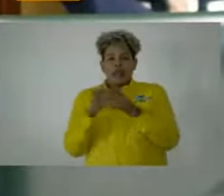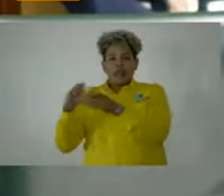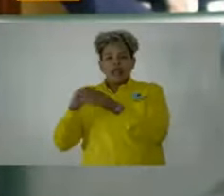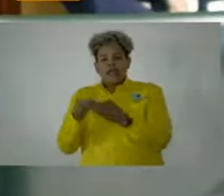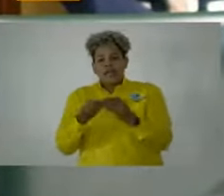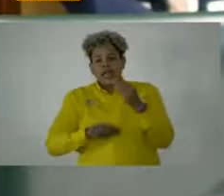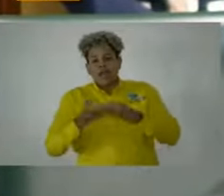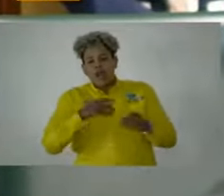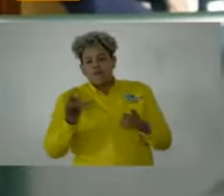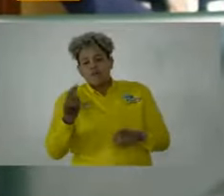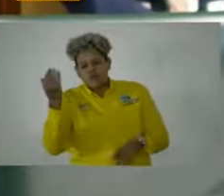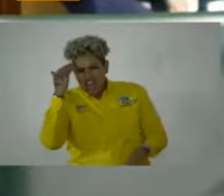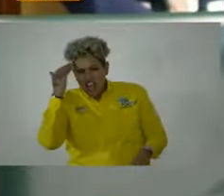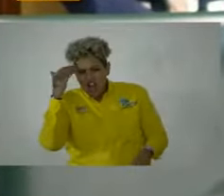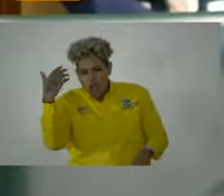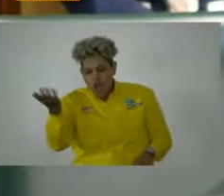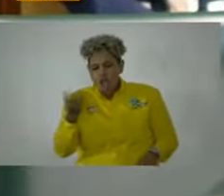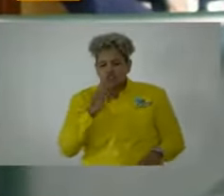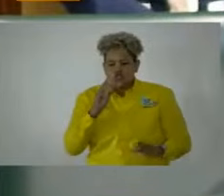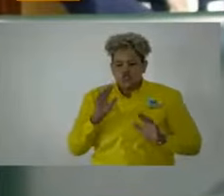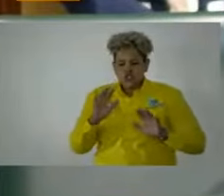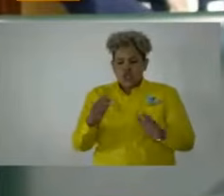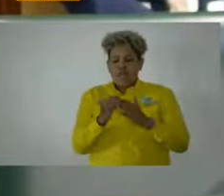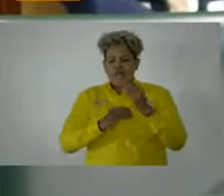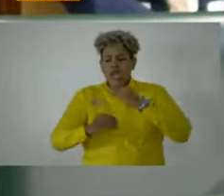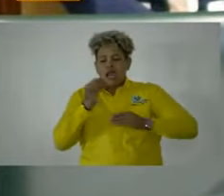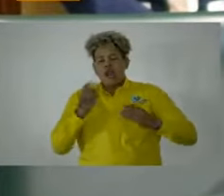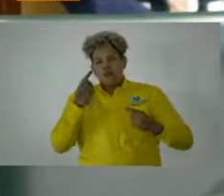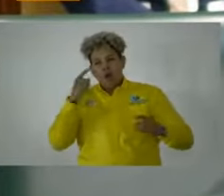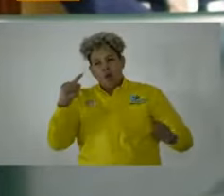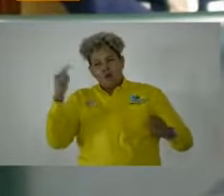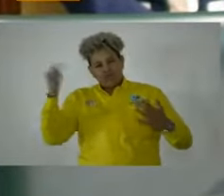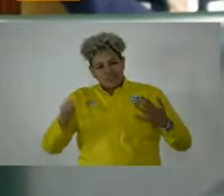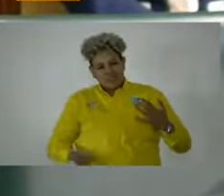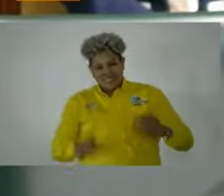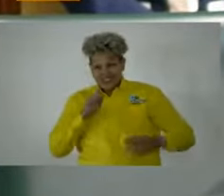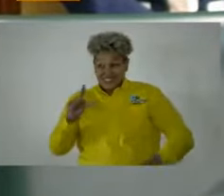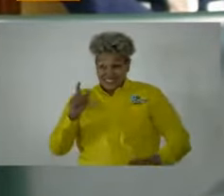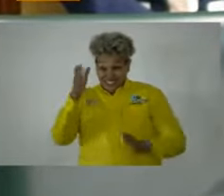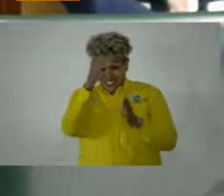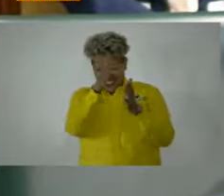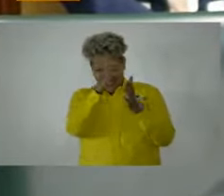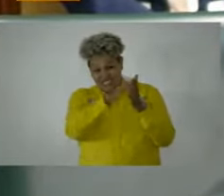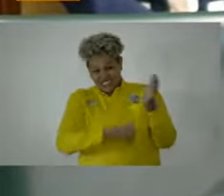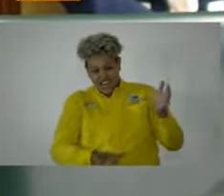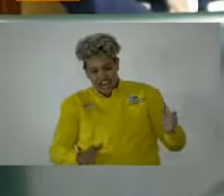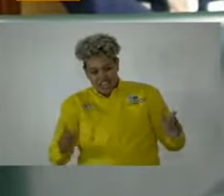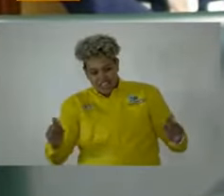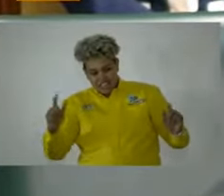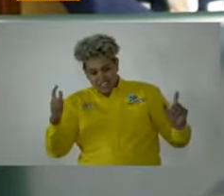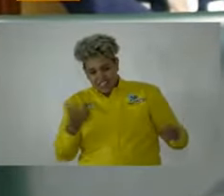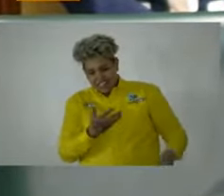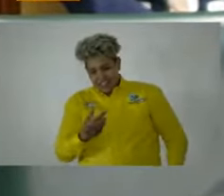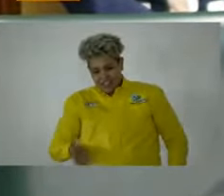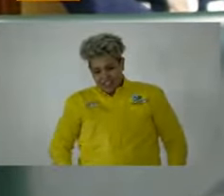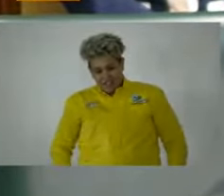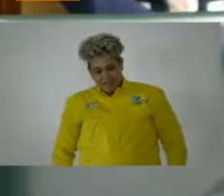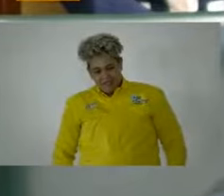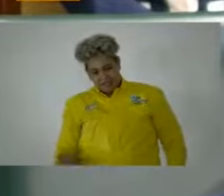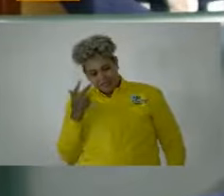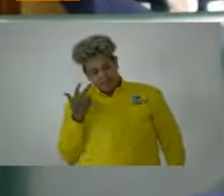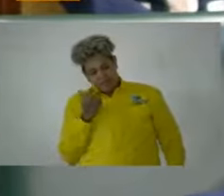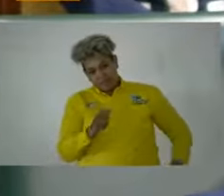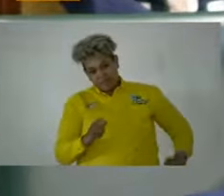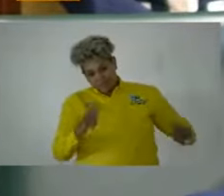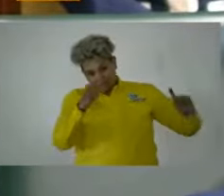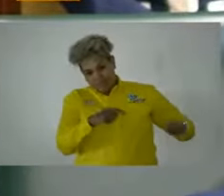it, using knowledge to drive economic output. There's a chart. I don't know if it can be brought up. There it is.